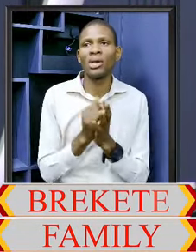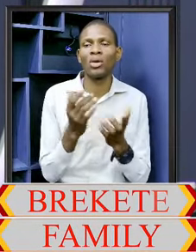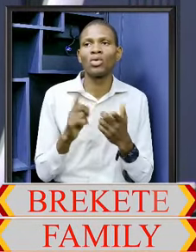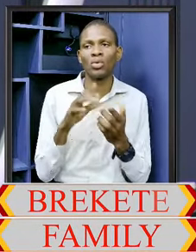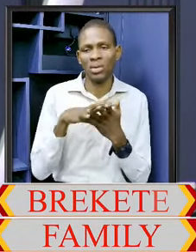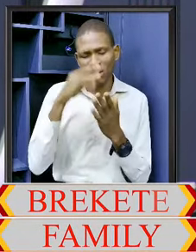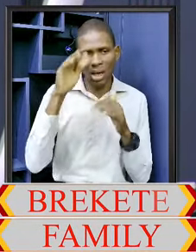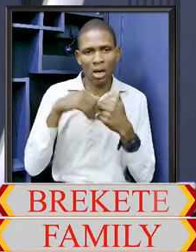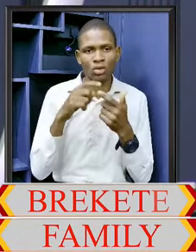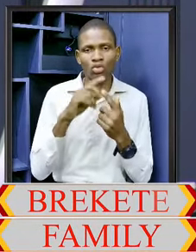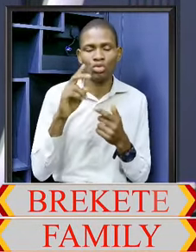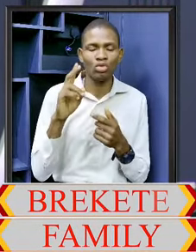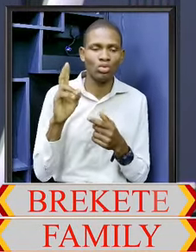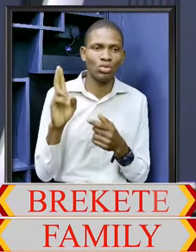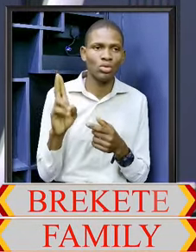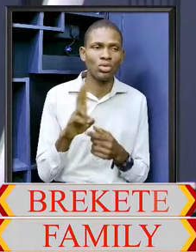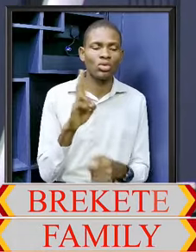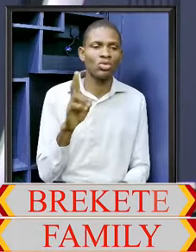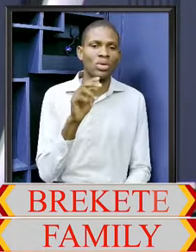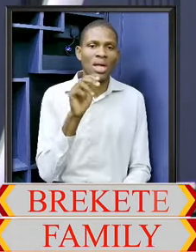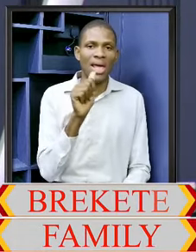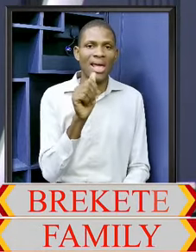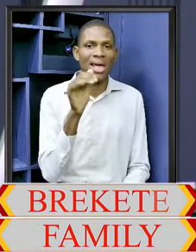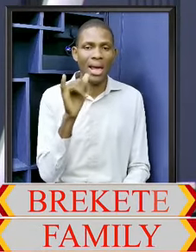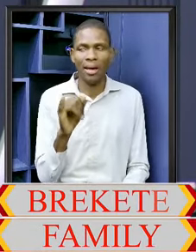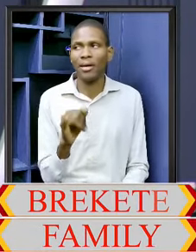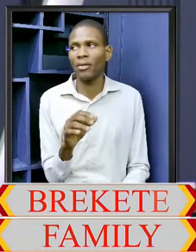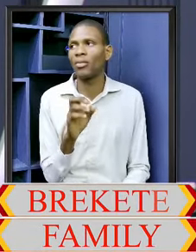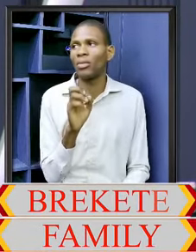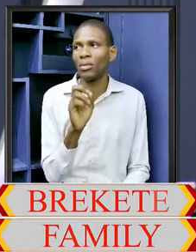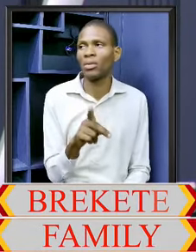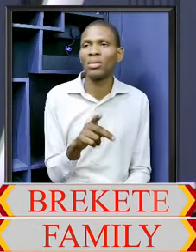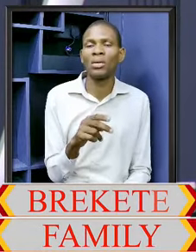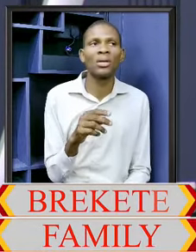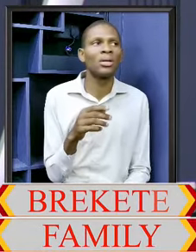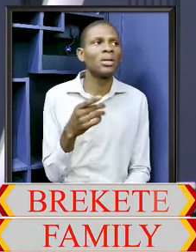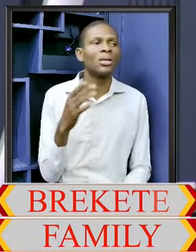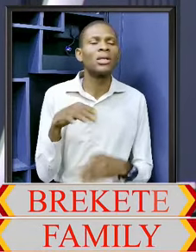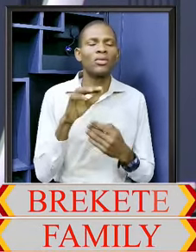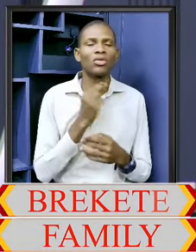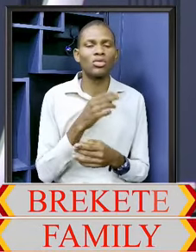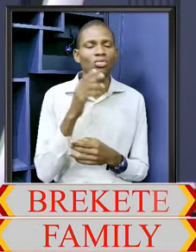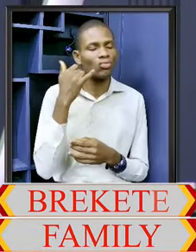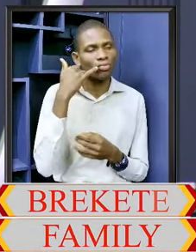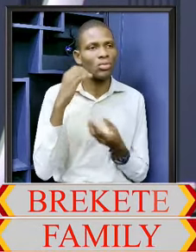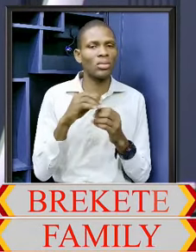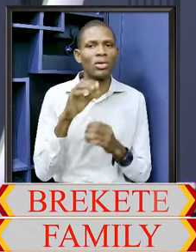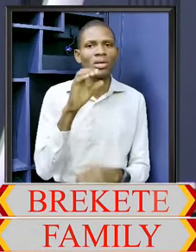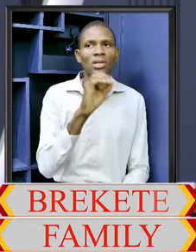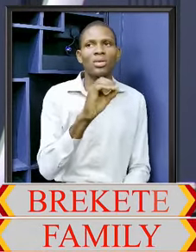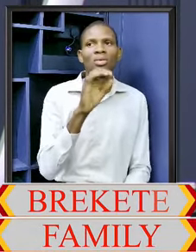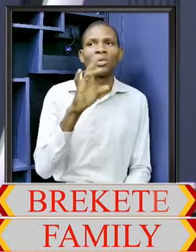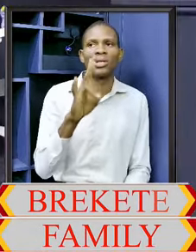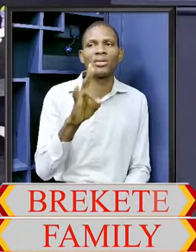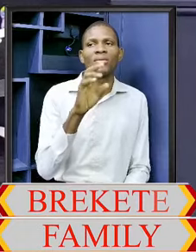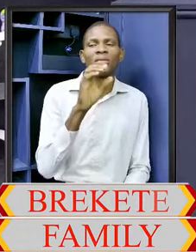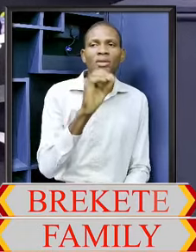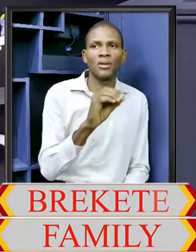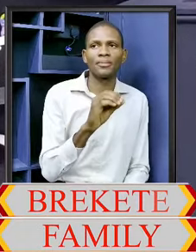one learn how to take advantage of AI. Yes, sir. No be so. Yes, sir. But give us telephone number. Okay,